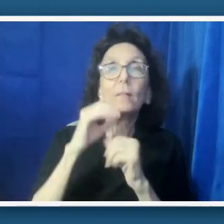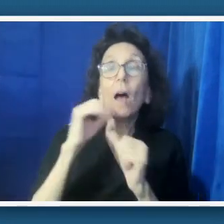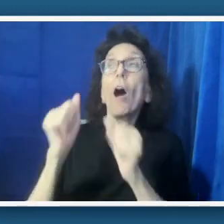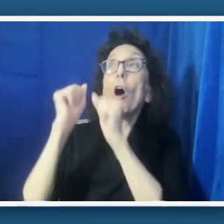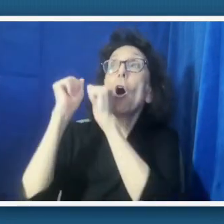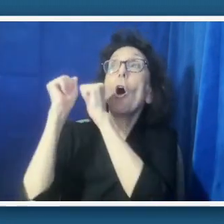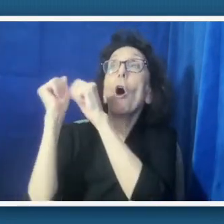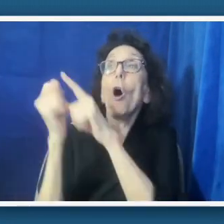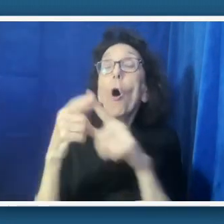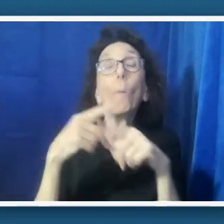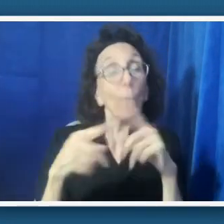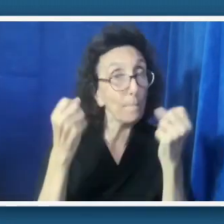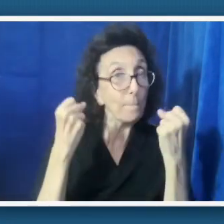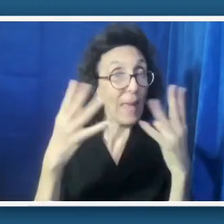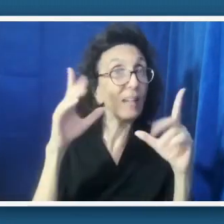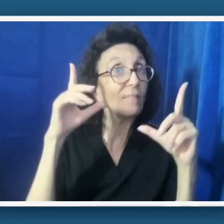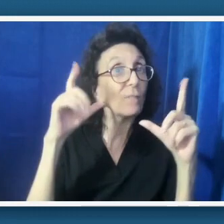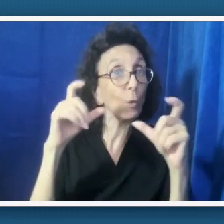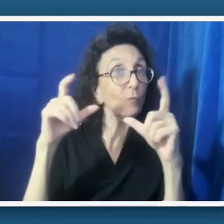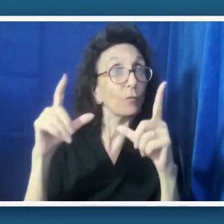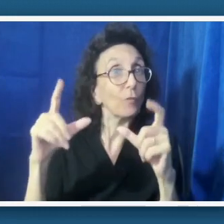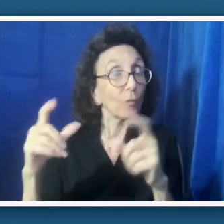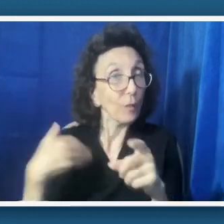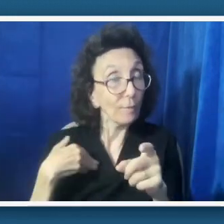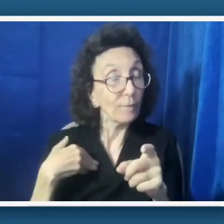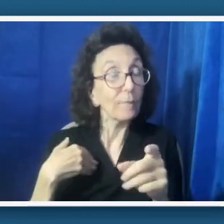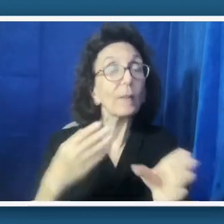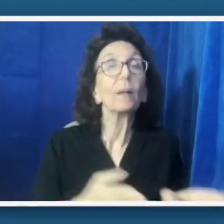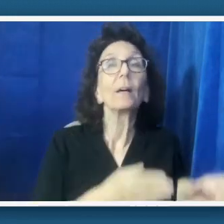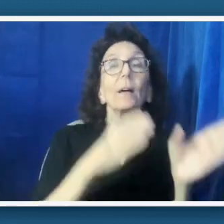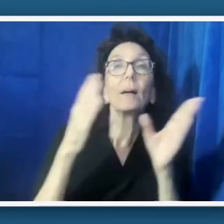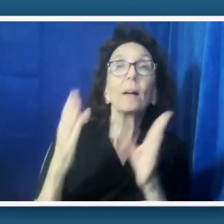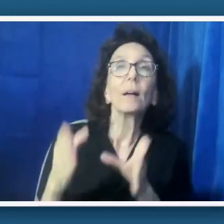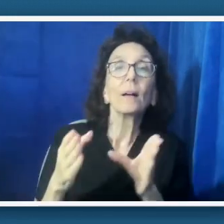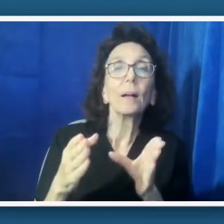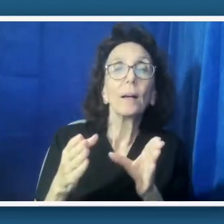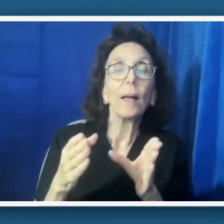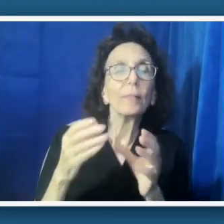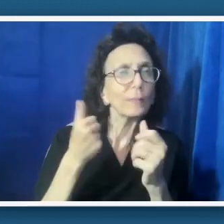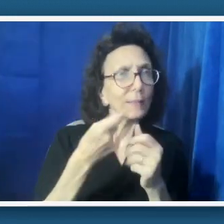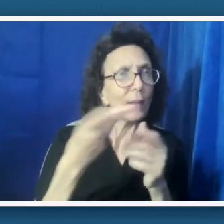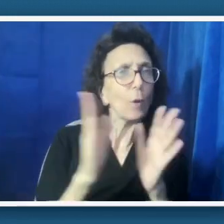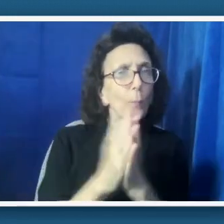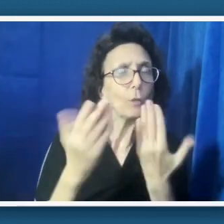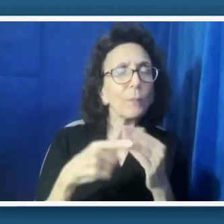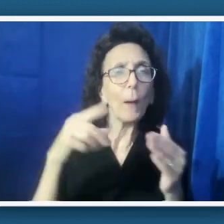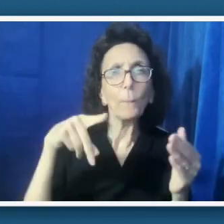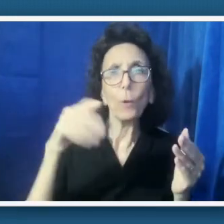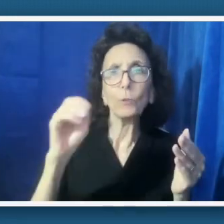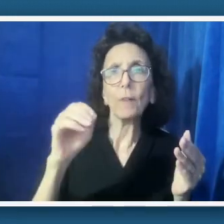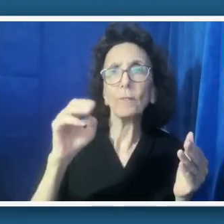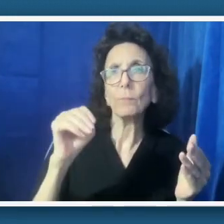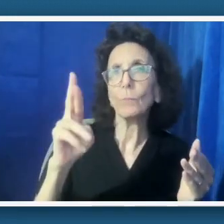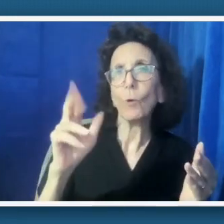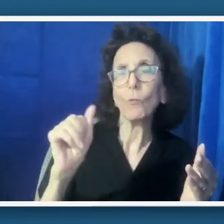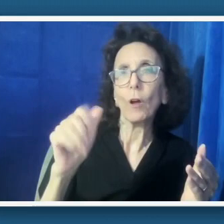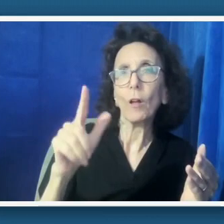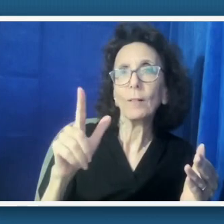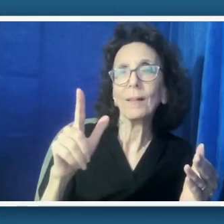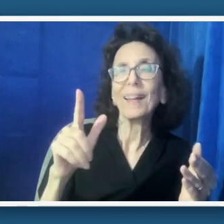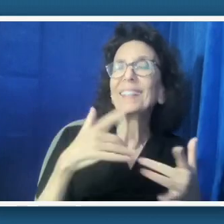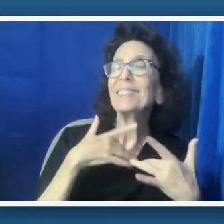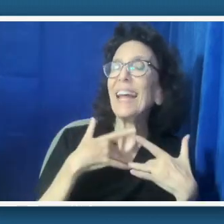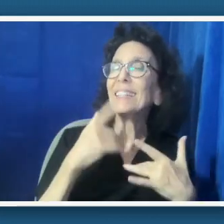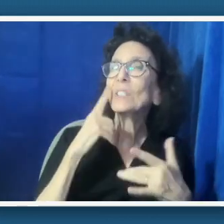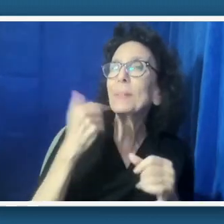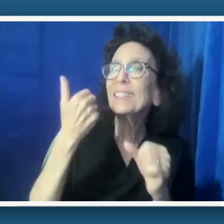the photos of them. Mm-hmm. There are a number of texts that have been written about post office murals, although those tend to be state by state. So